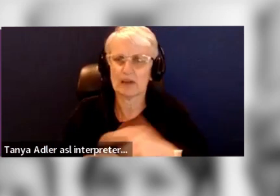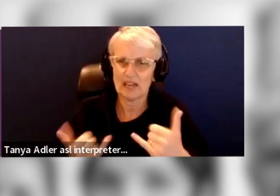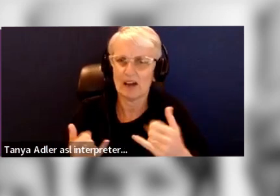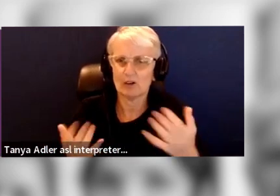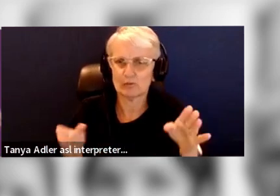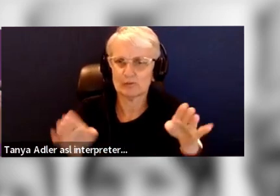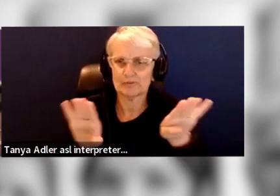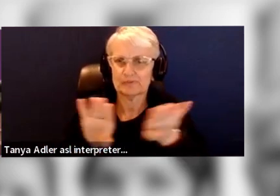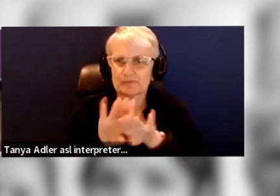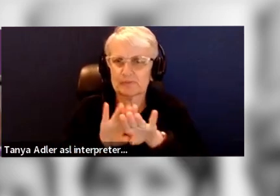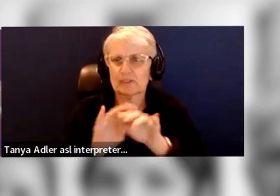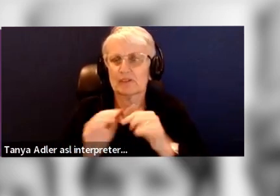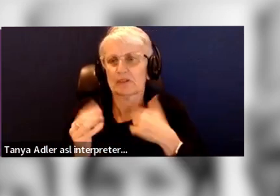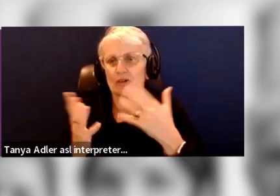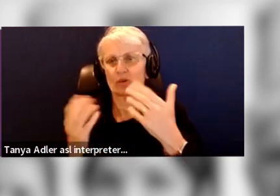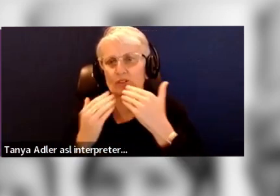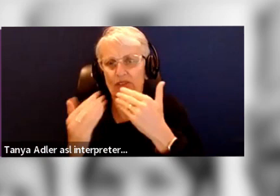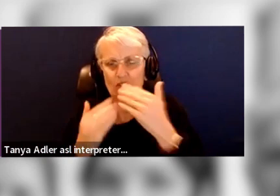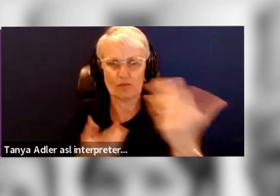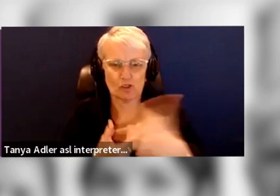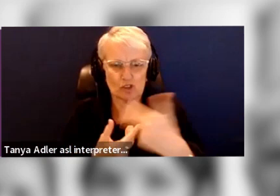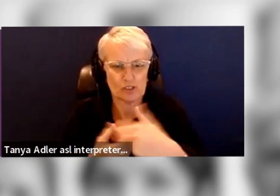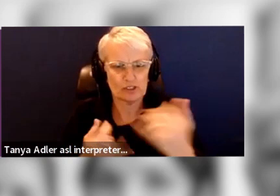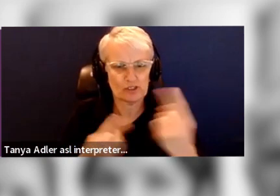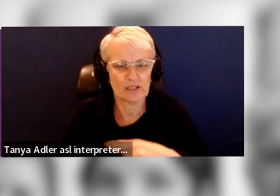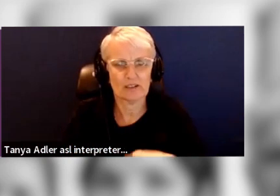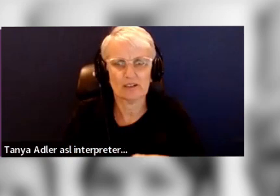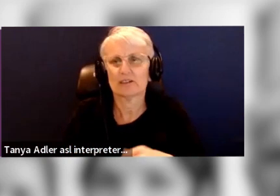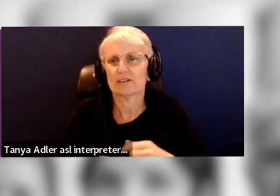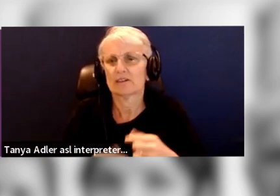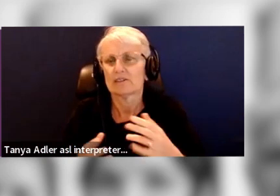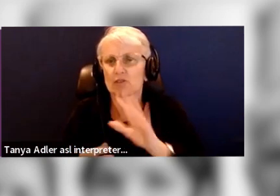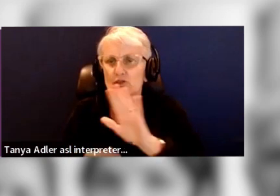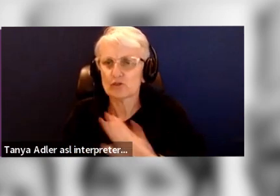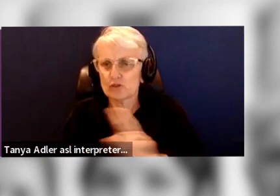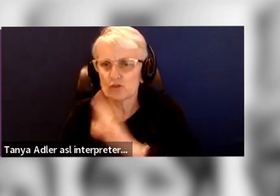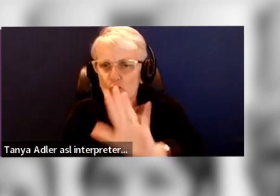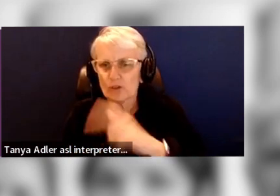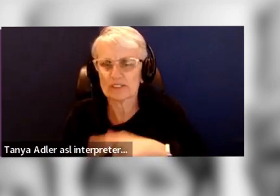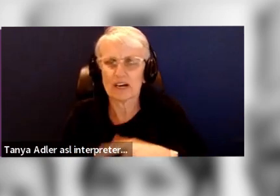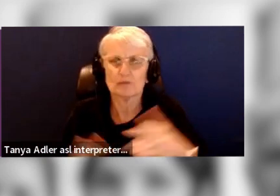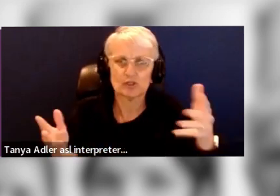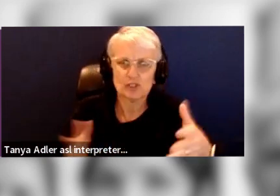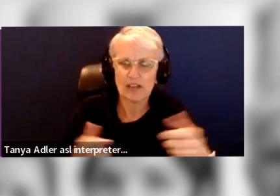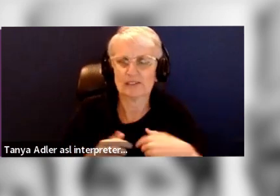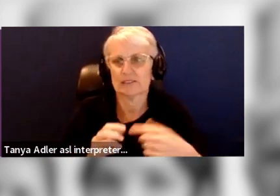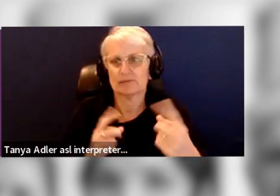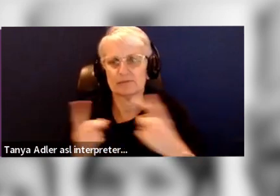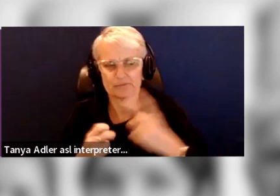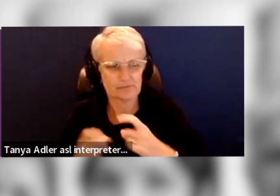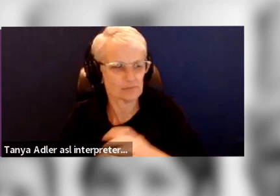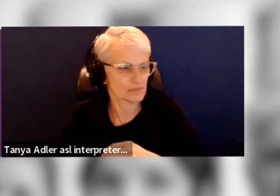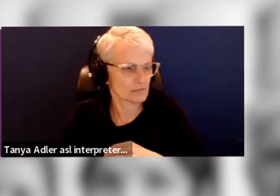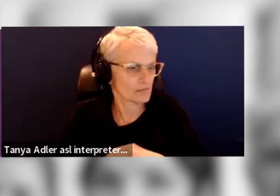call. I want to thank everyone for joining today. I want to thank you for dedicating the time to come and chat with me and ask questions.